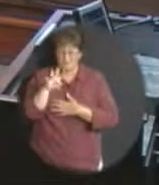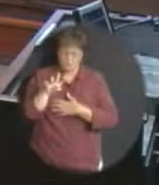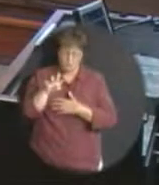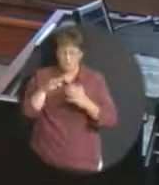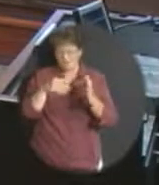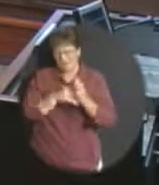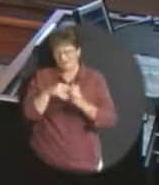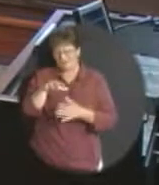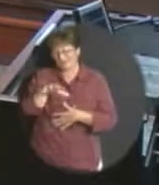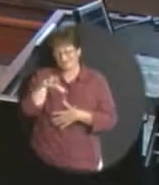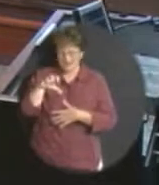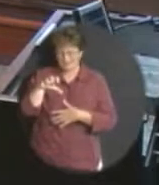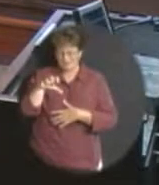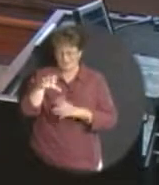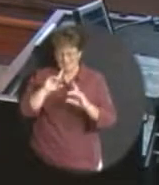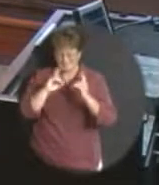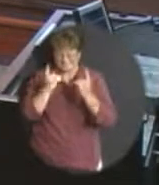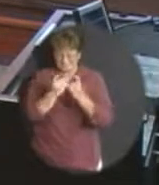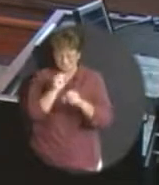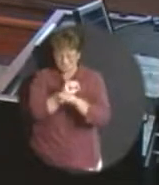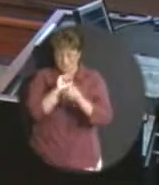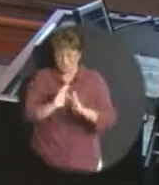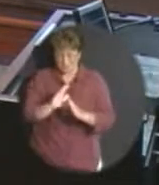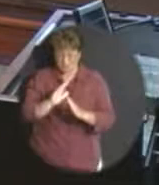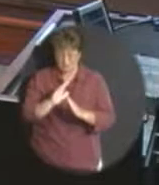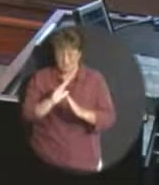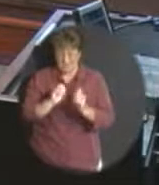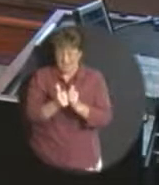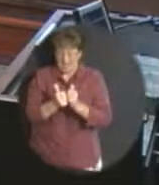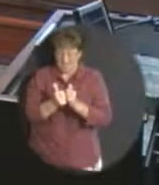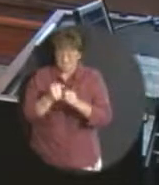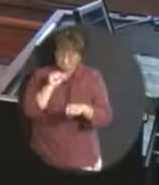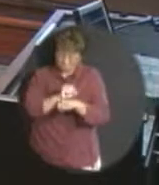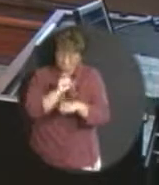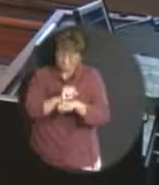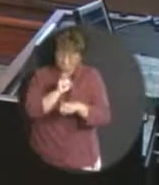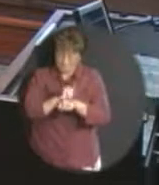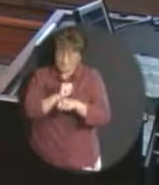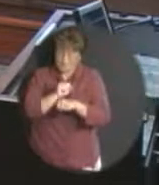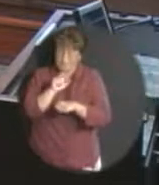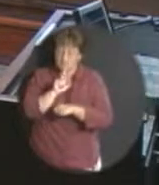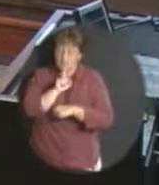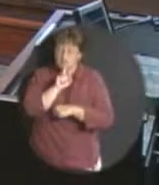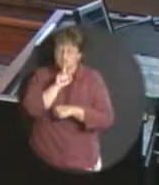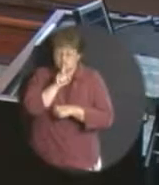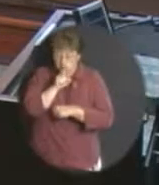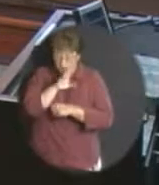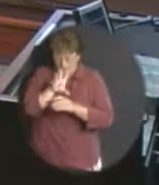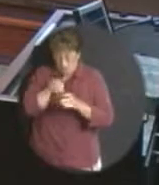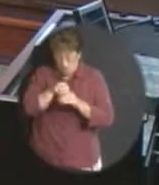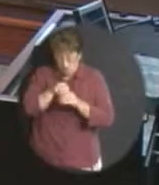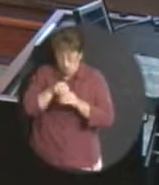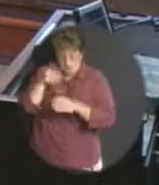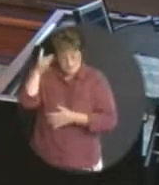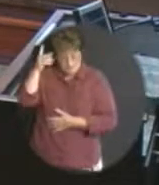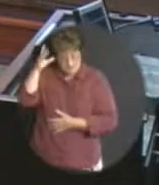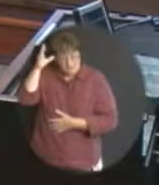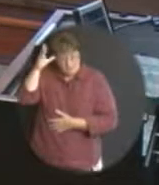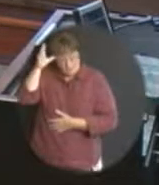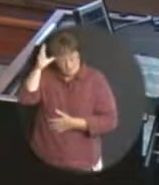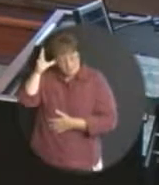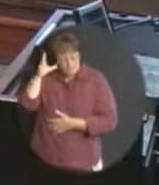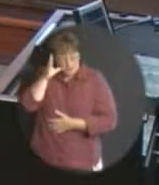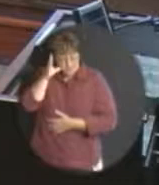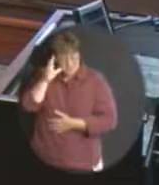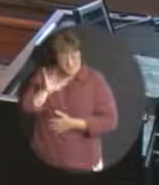4,500 of the district employees and how hard they work, and to include our parents. And when you look at our attendance rates of 95%, what that says